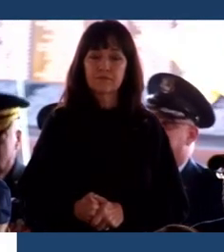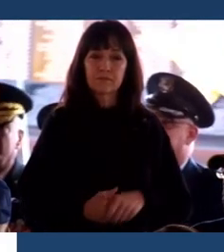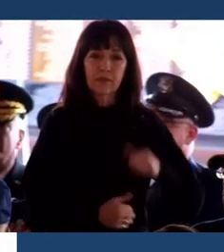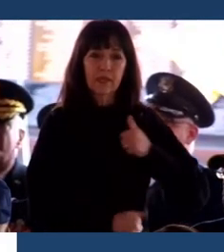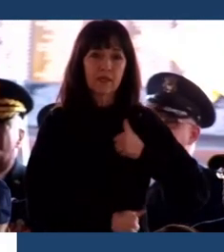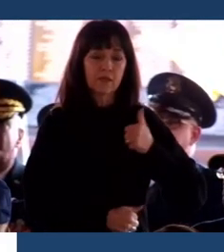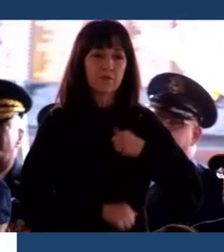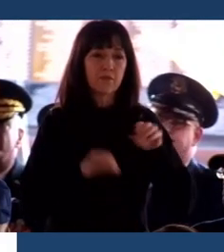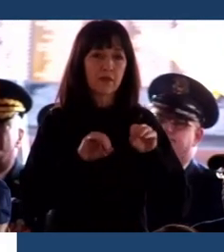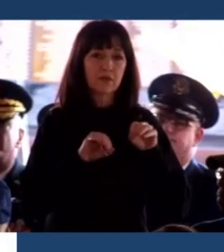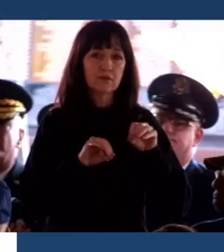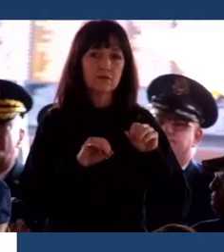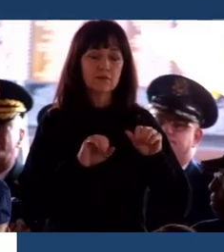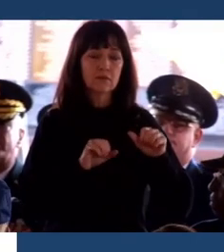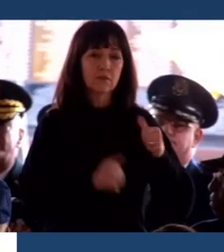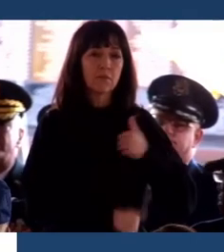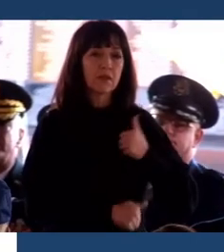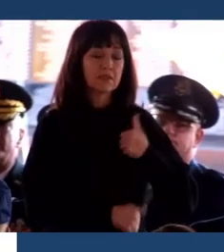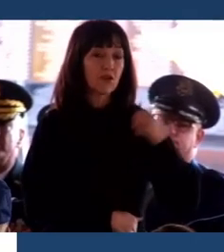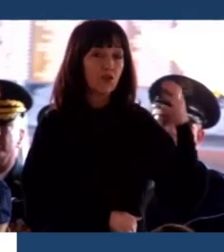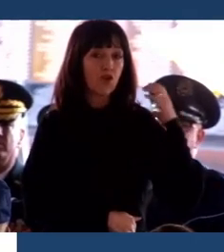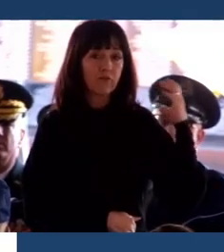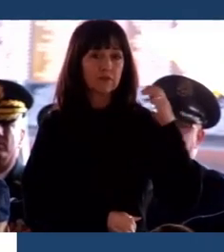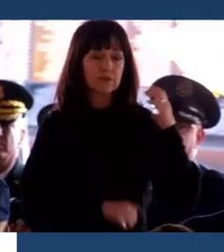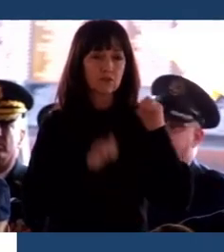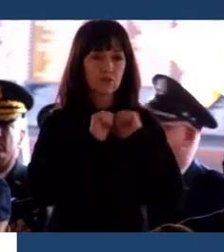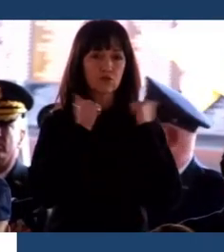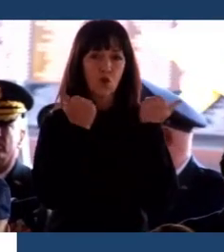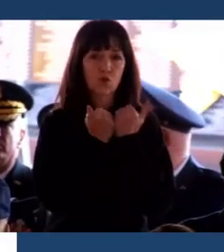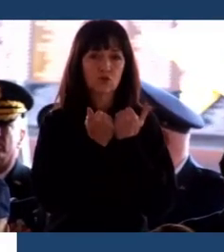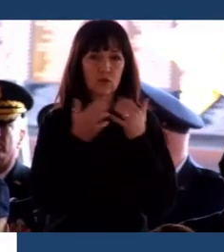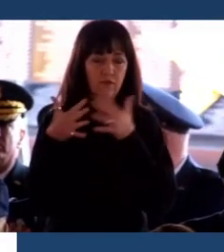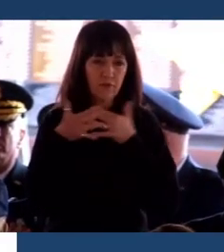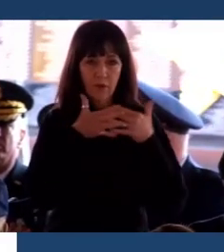Military Officers Association of America.